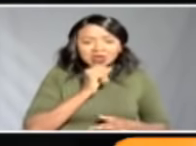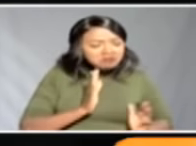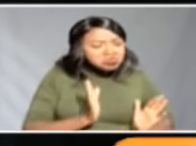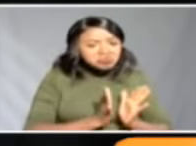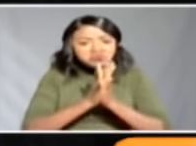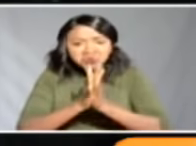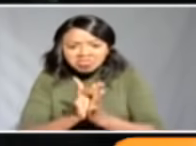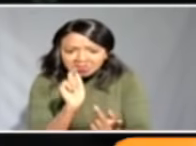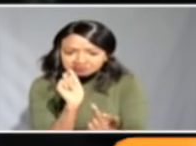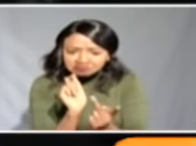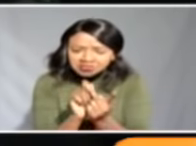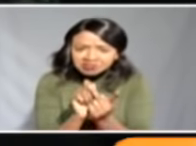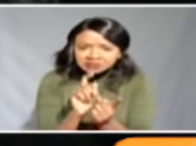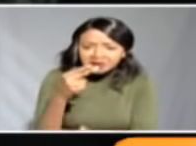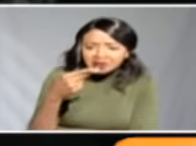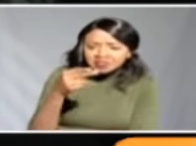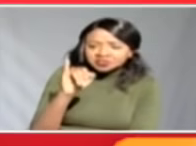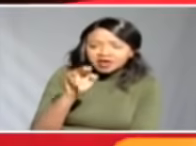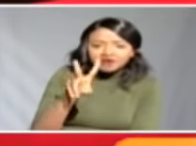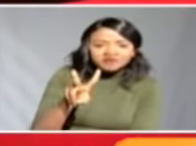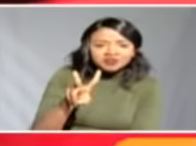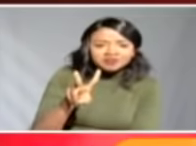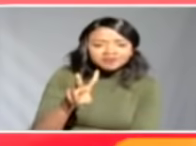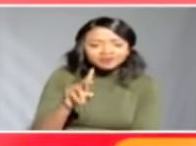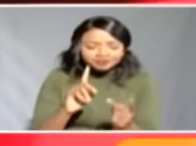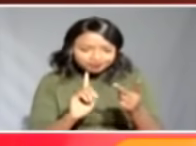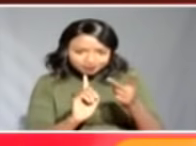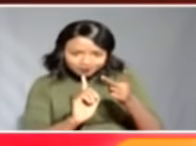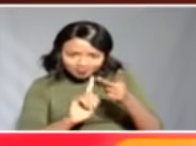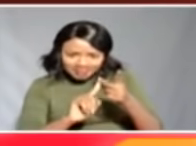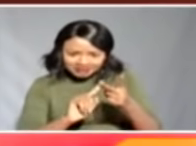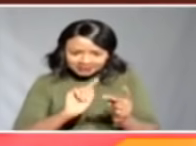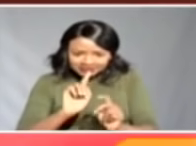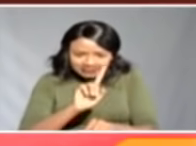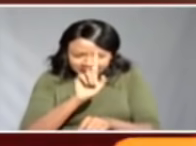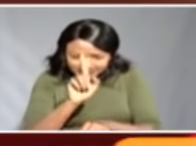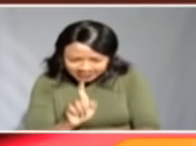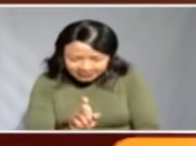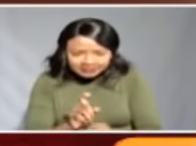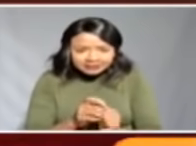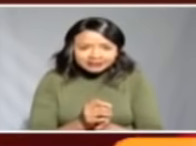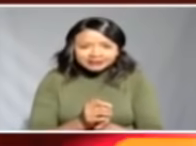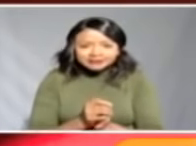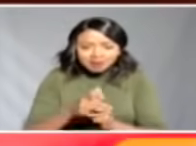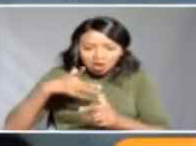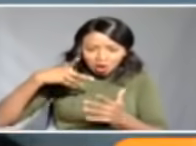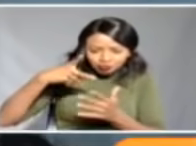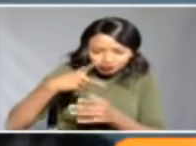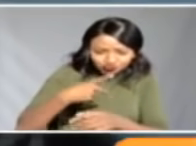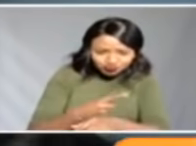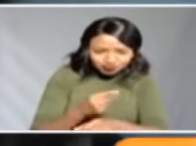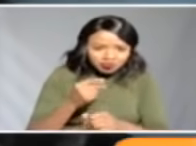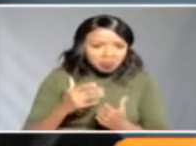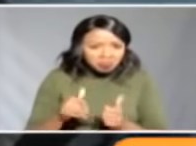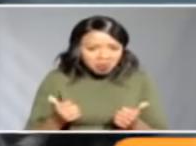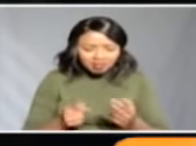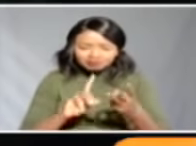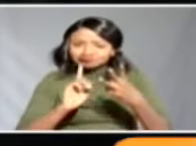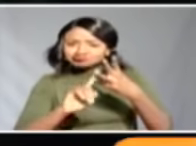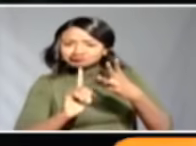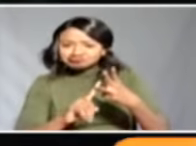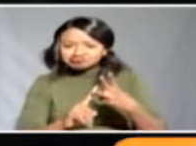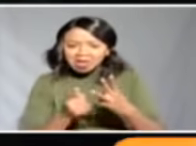akaweza kupimwa HIV. Tukaenda clinic ya pili, alidugwa shindano. Ya tatu